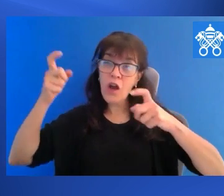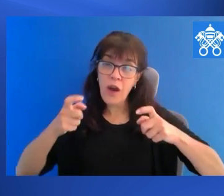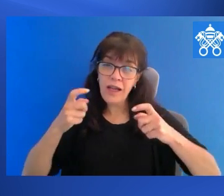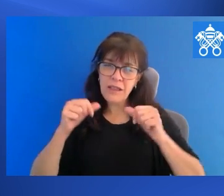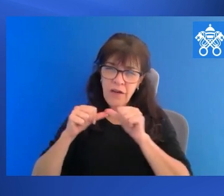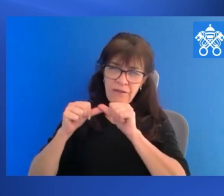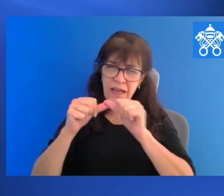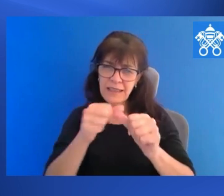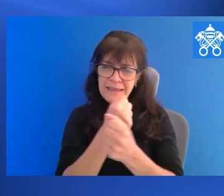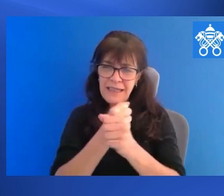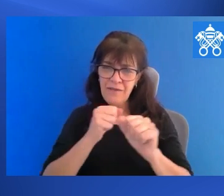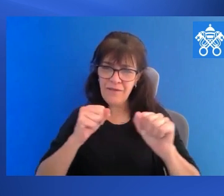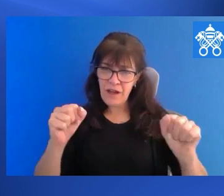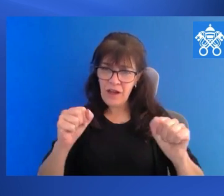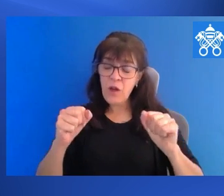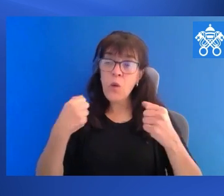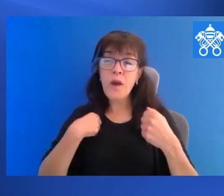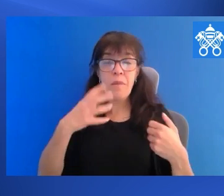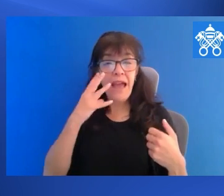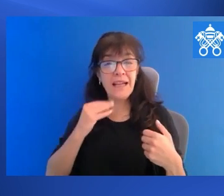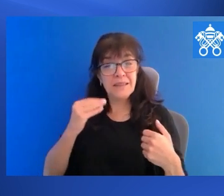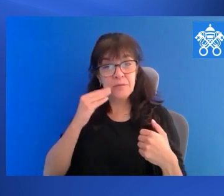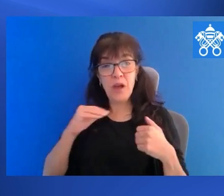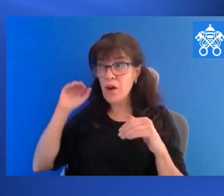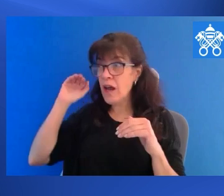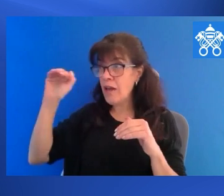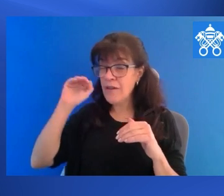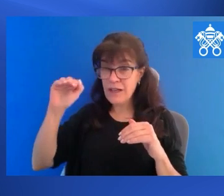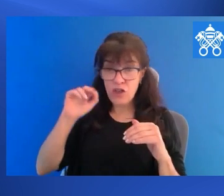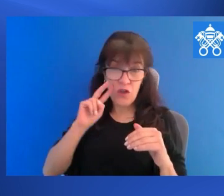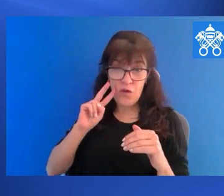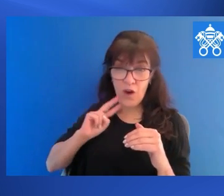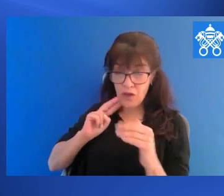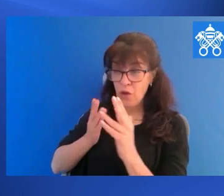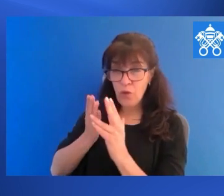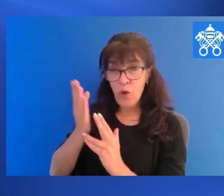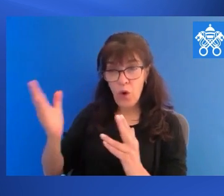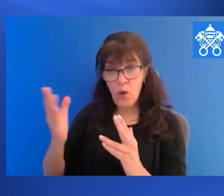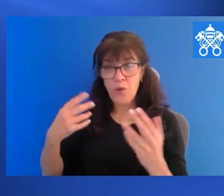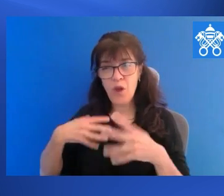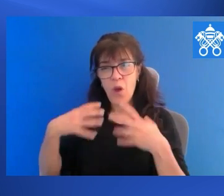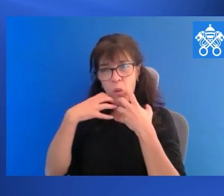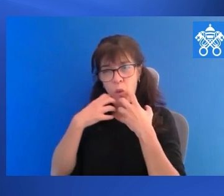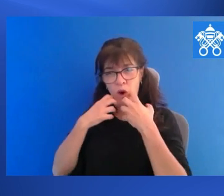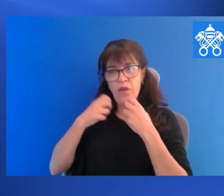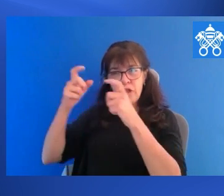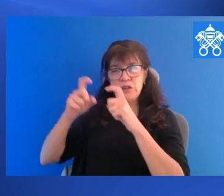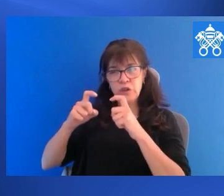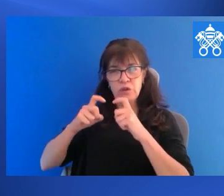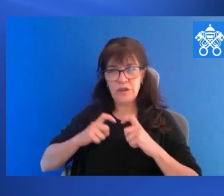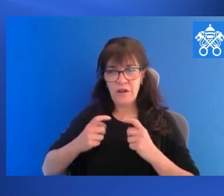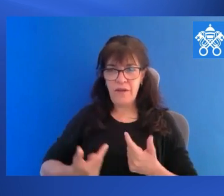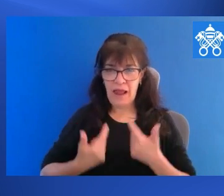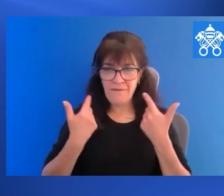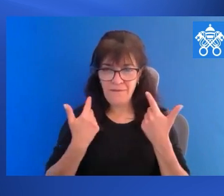salvation, grant, we pray, that we may experience the intercession of her through whom we were found worthy to receive the author